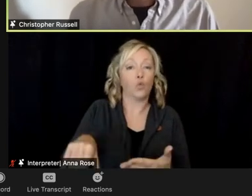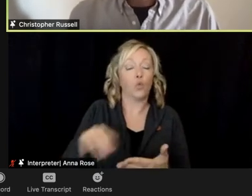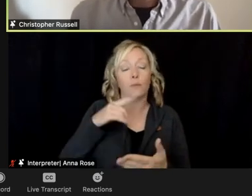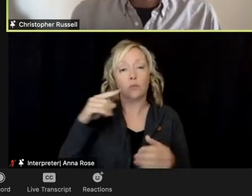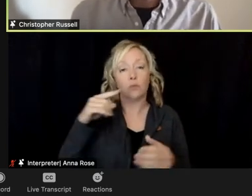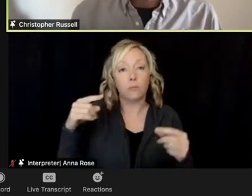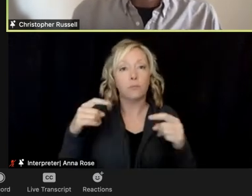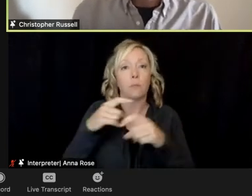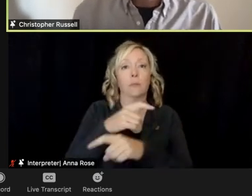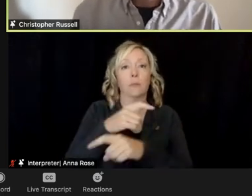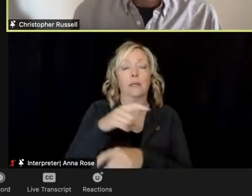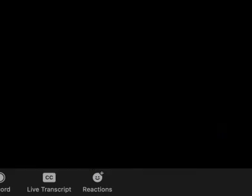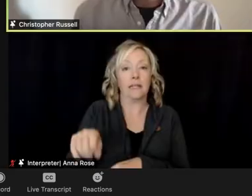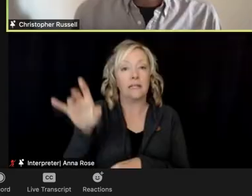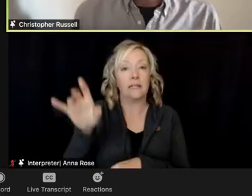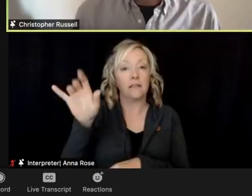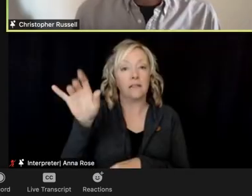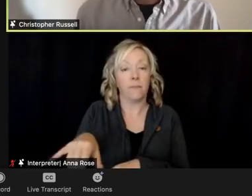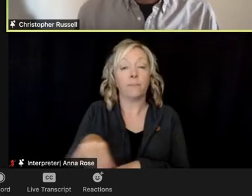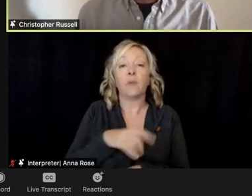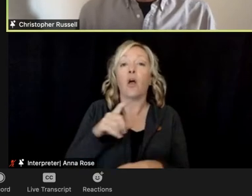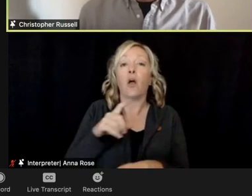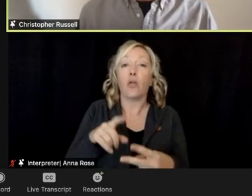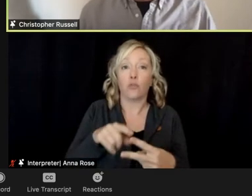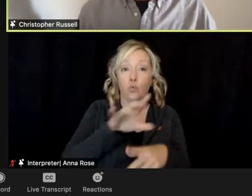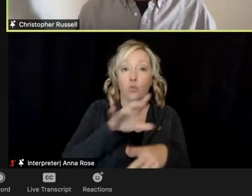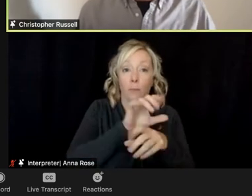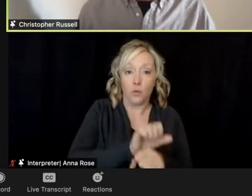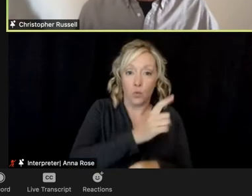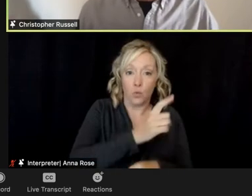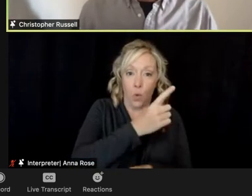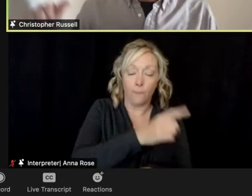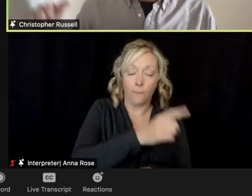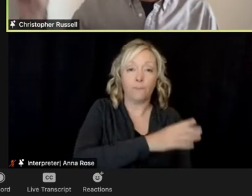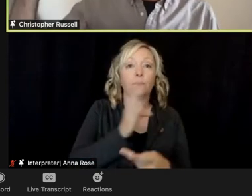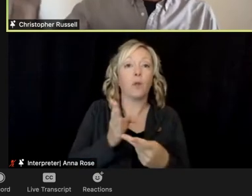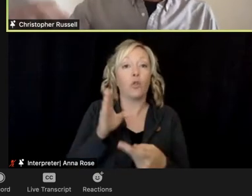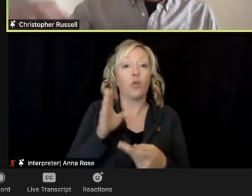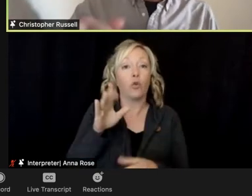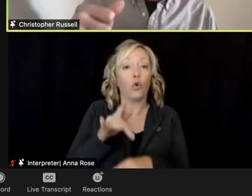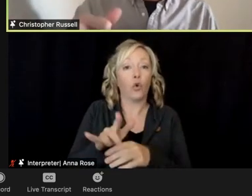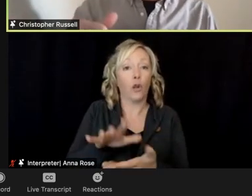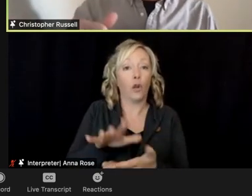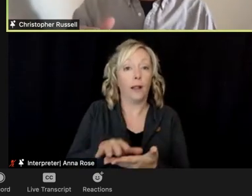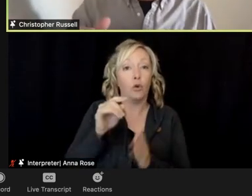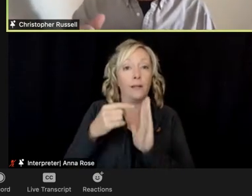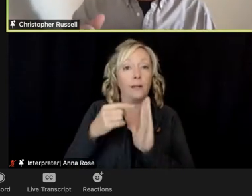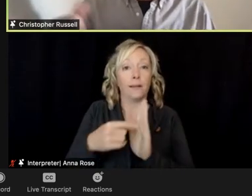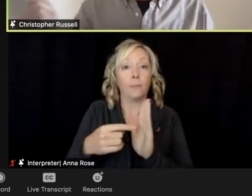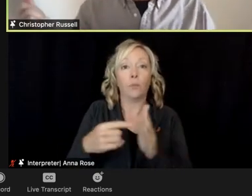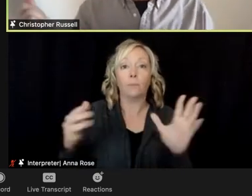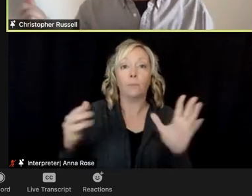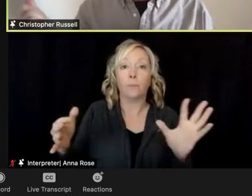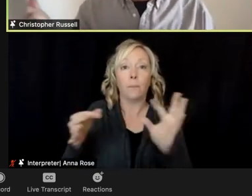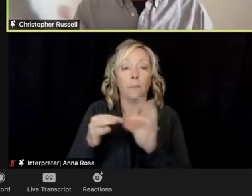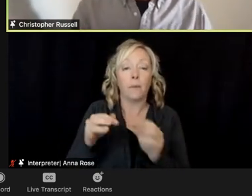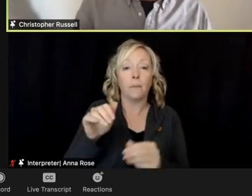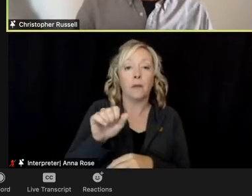Another early form of learning is association, and the spoon and pudding example is what it sounds like. When you show the student the spoon, because